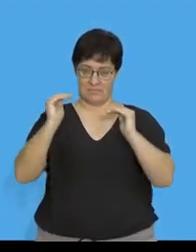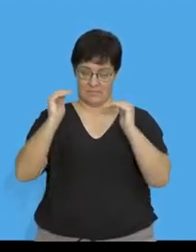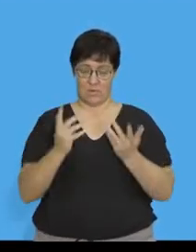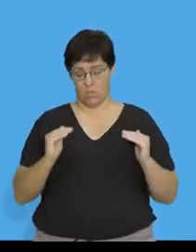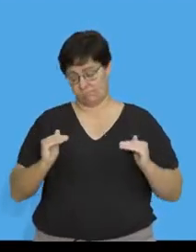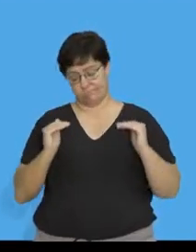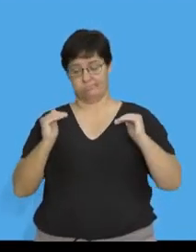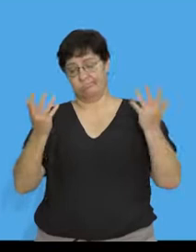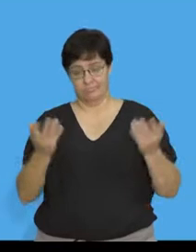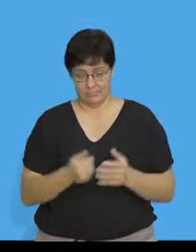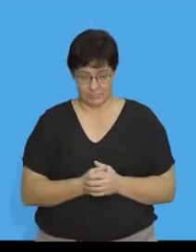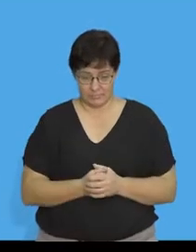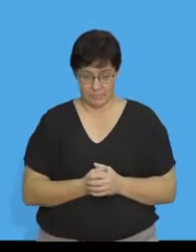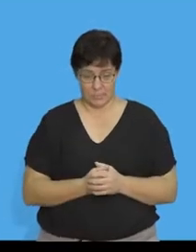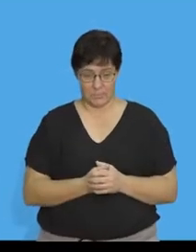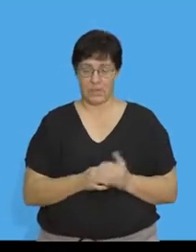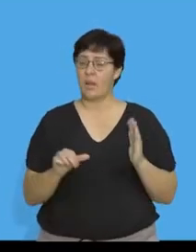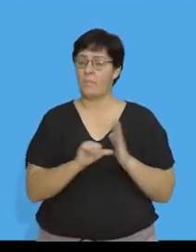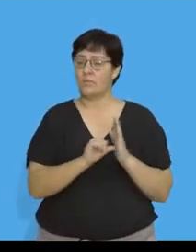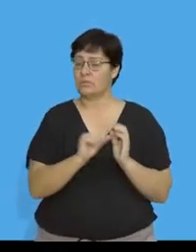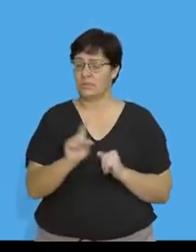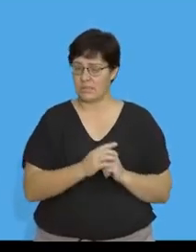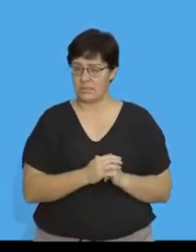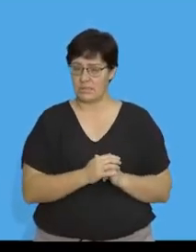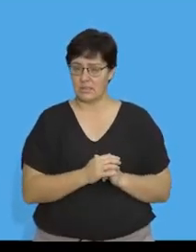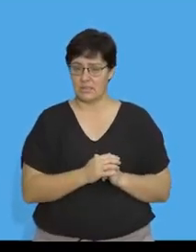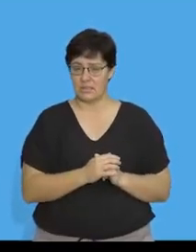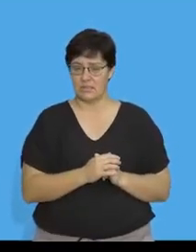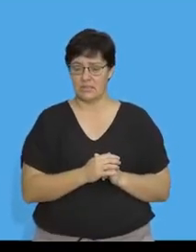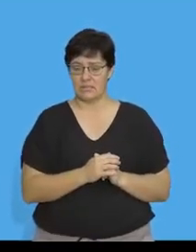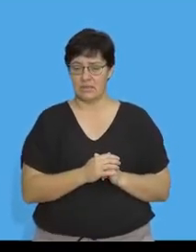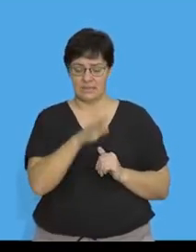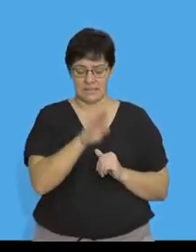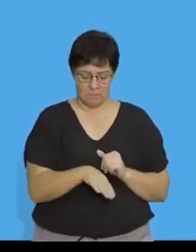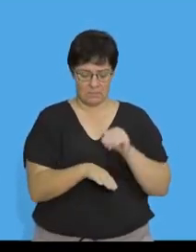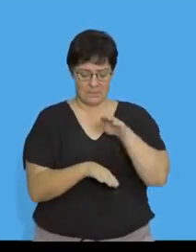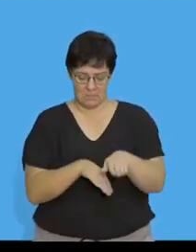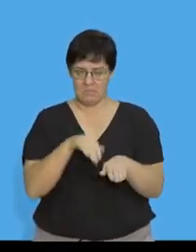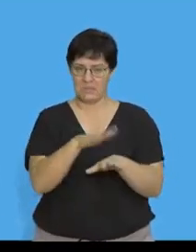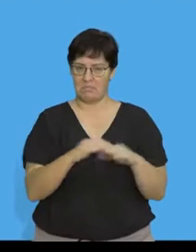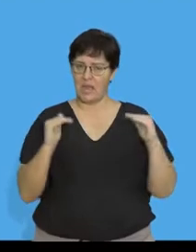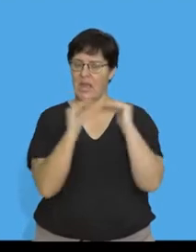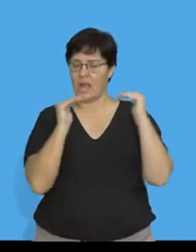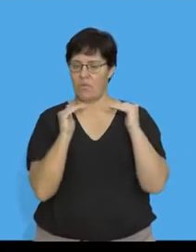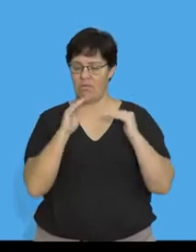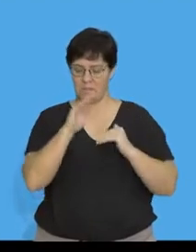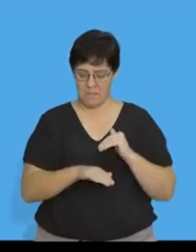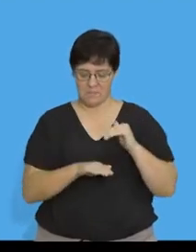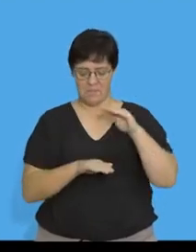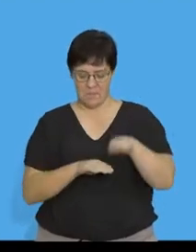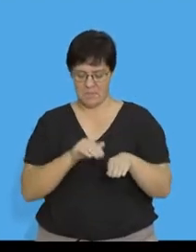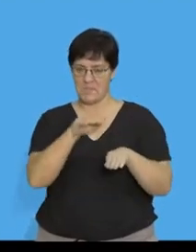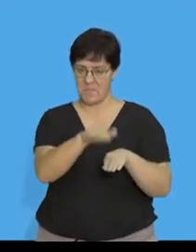2, I multiplied the other by 2. Now, let's do exactly the same for a different set of